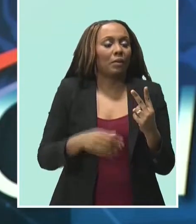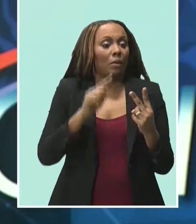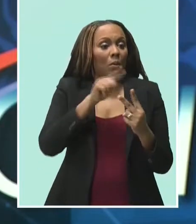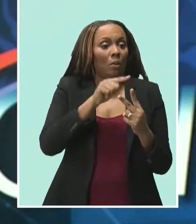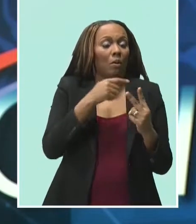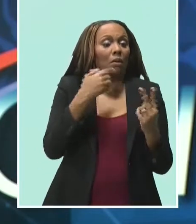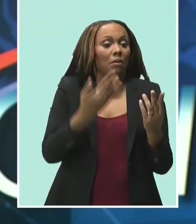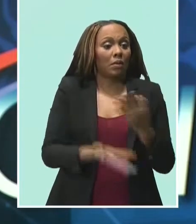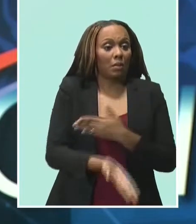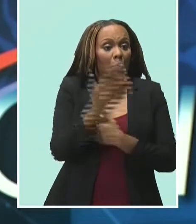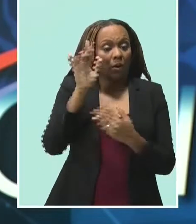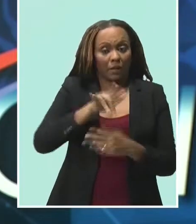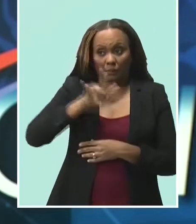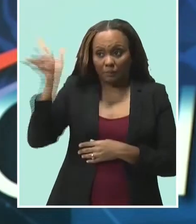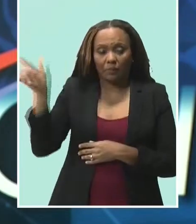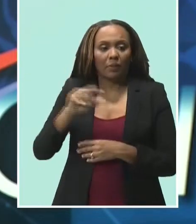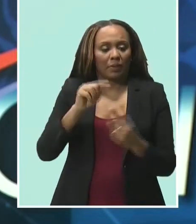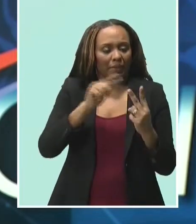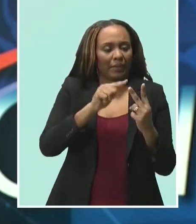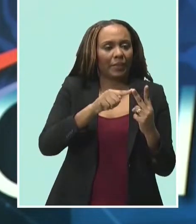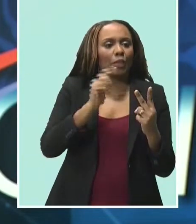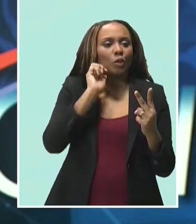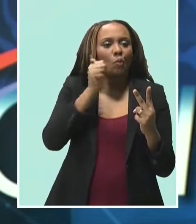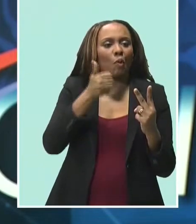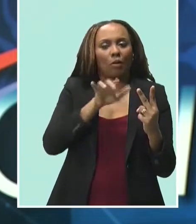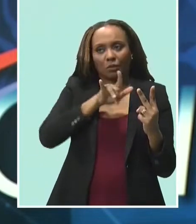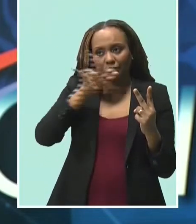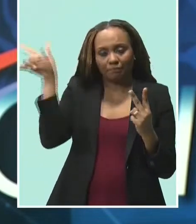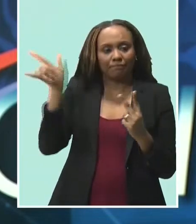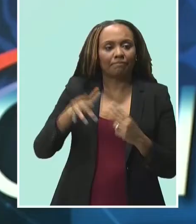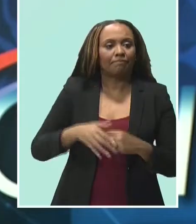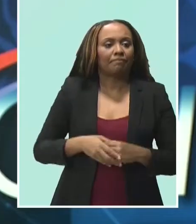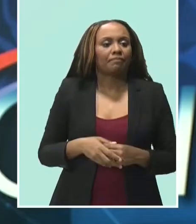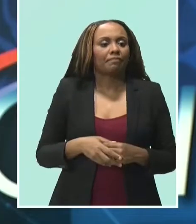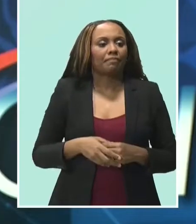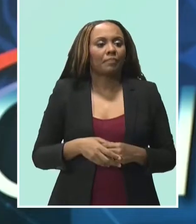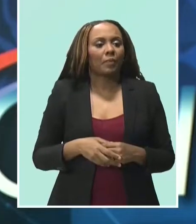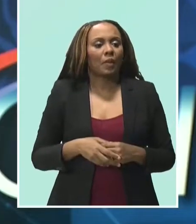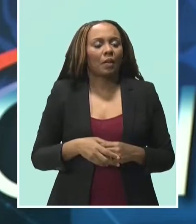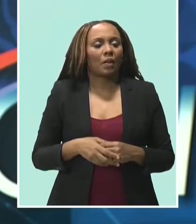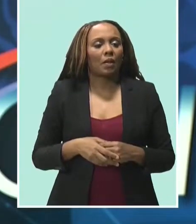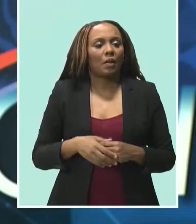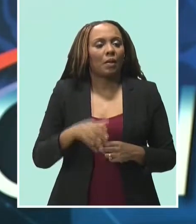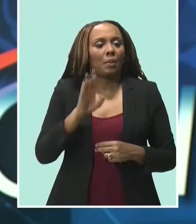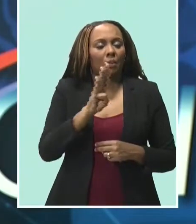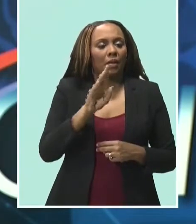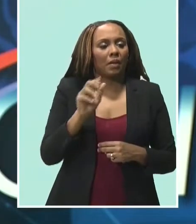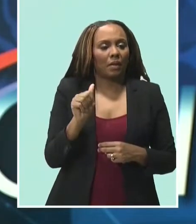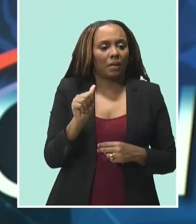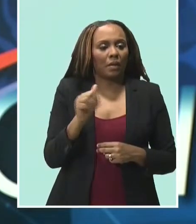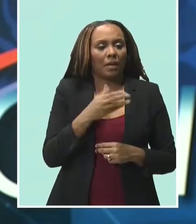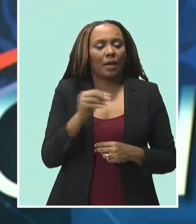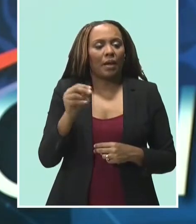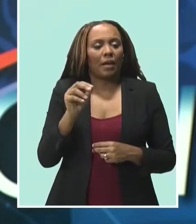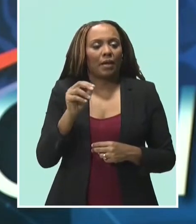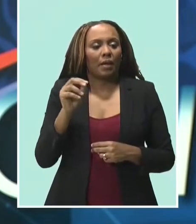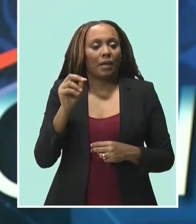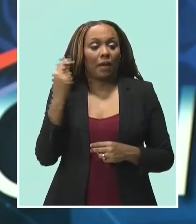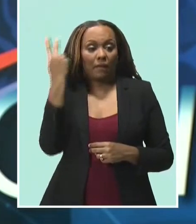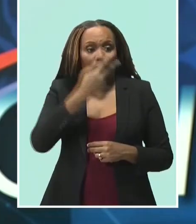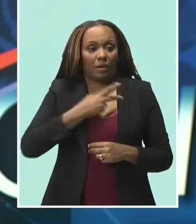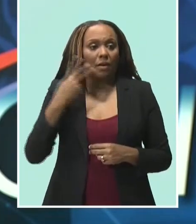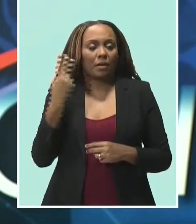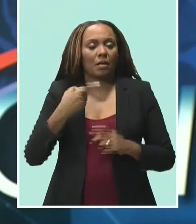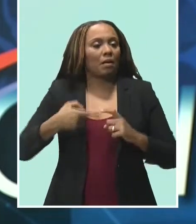is expected to leave tomorrow. British Airways, along with Virgin Airways, have suspended their regular services to and from Grantley